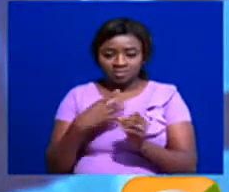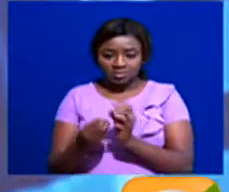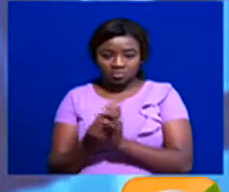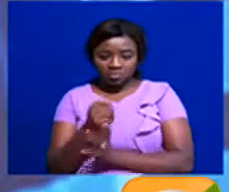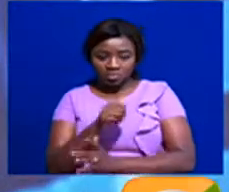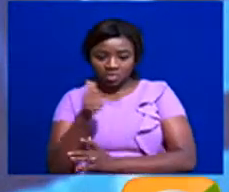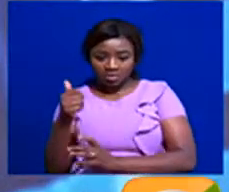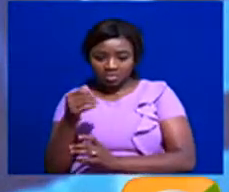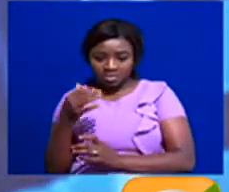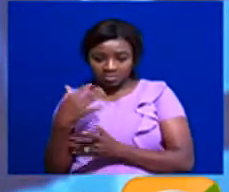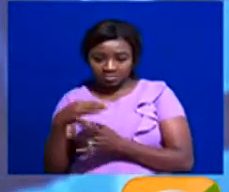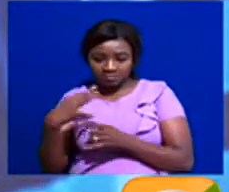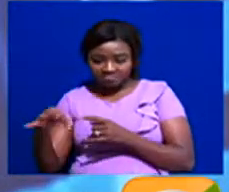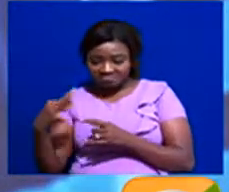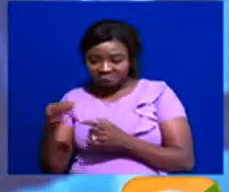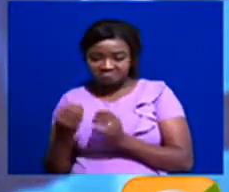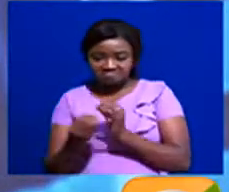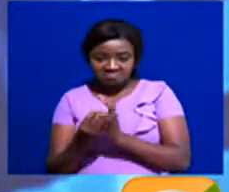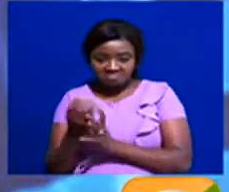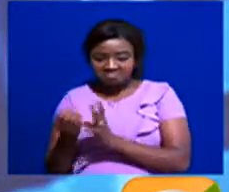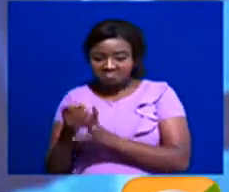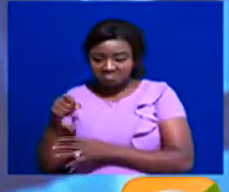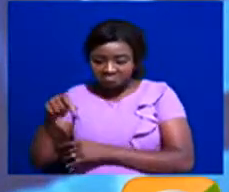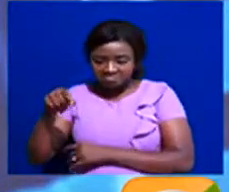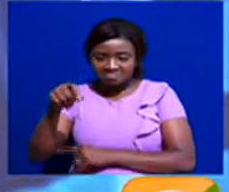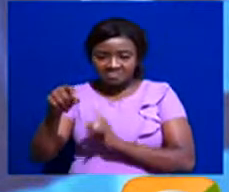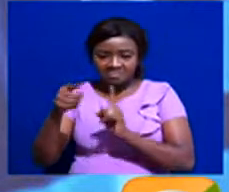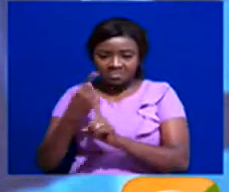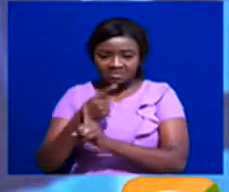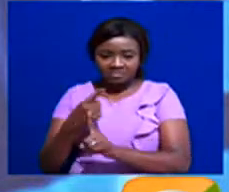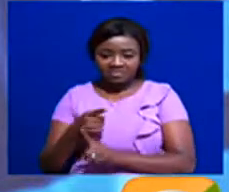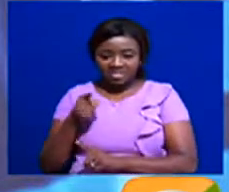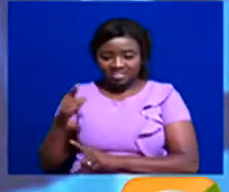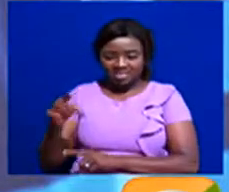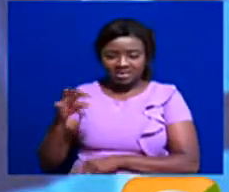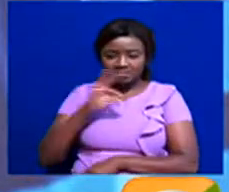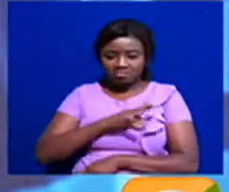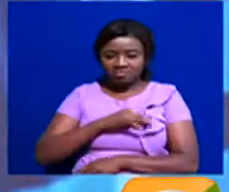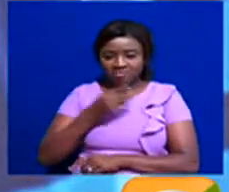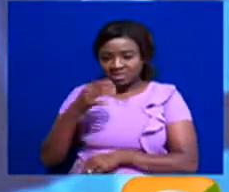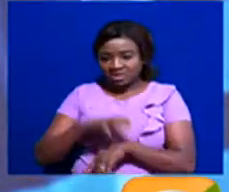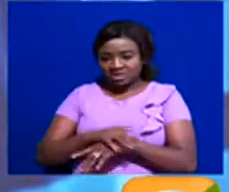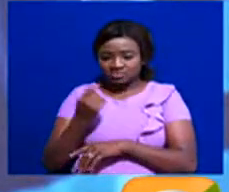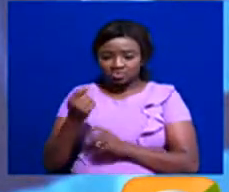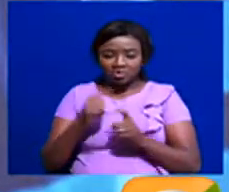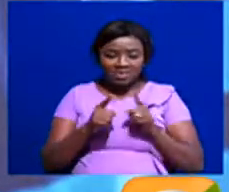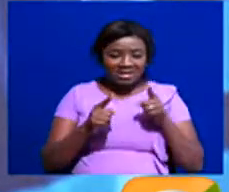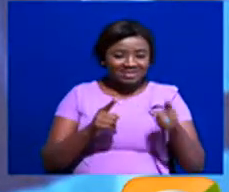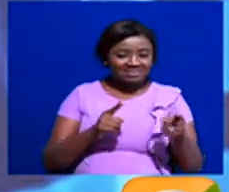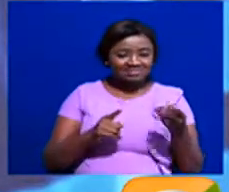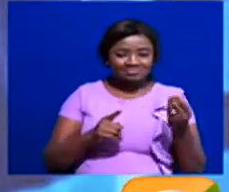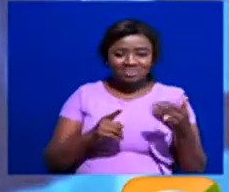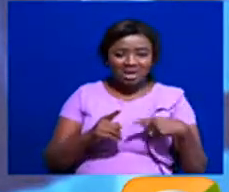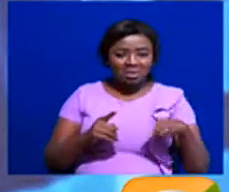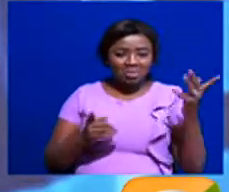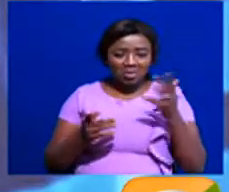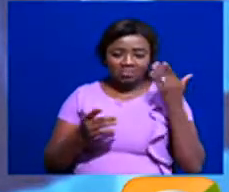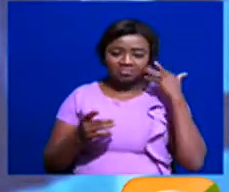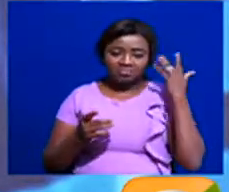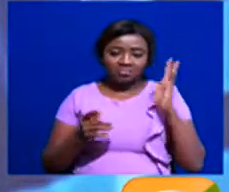that these crops have got some good income, and even the period in which you